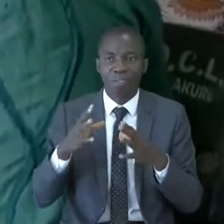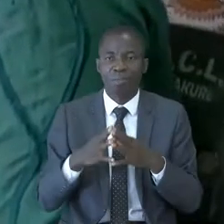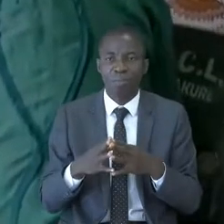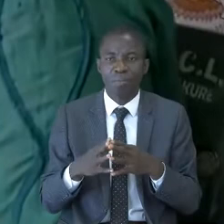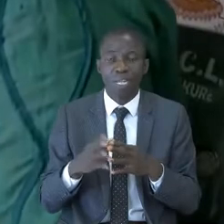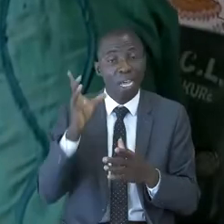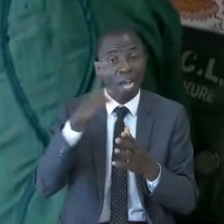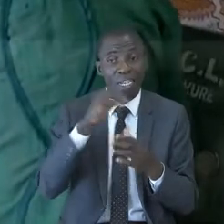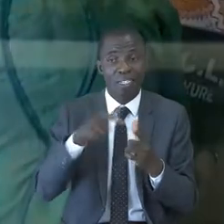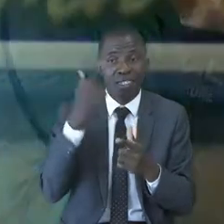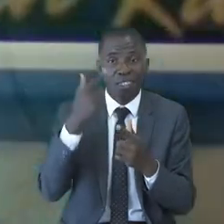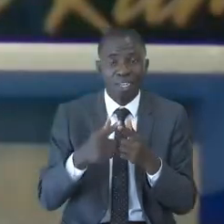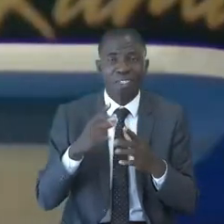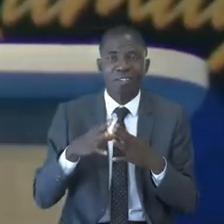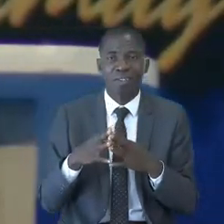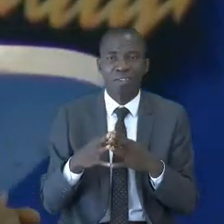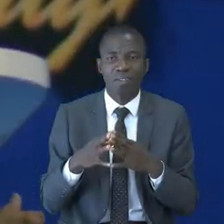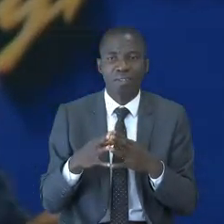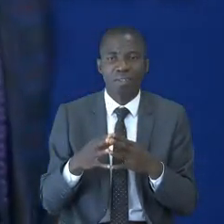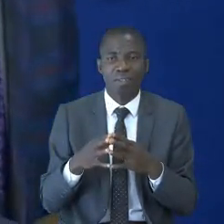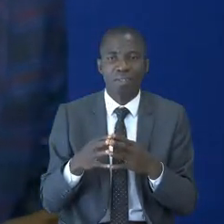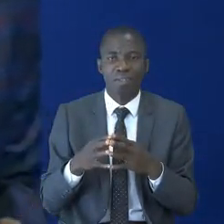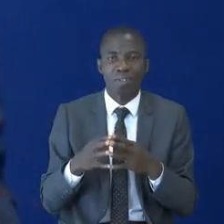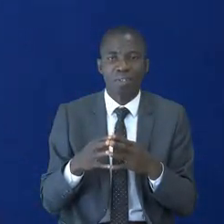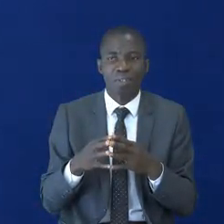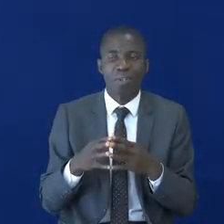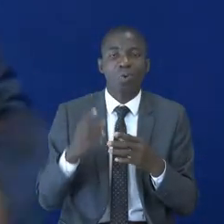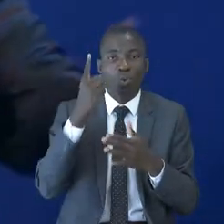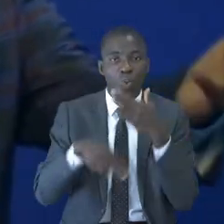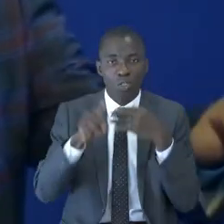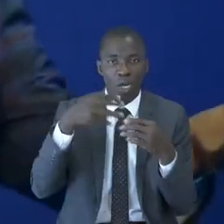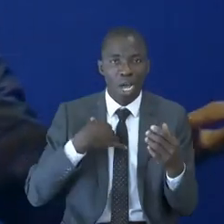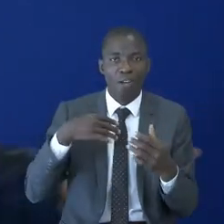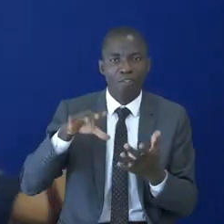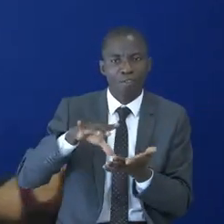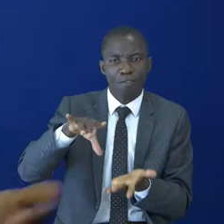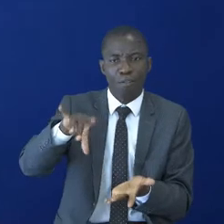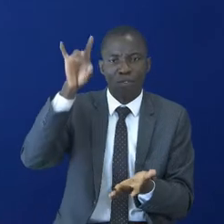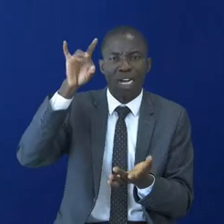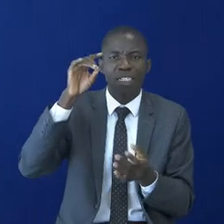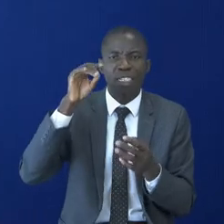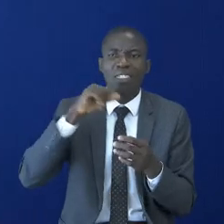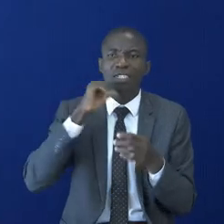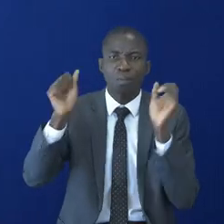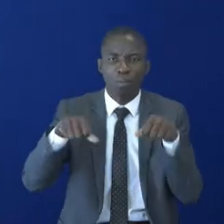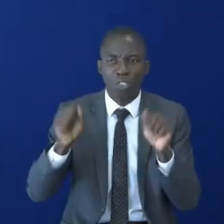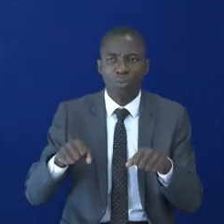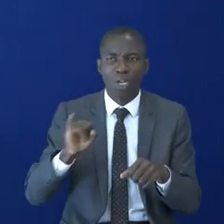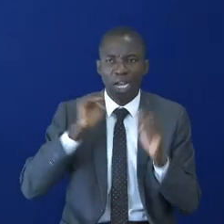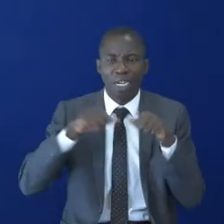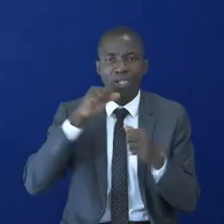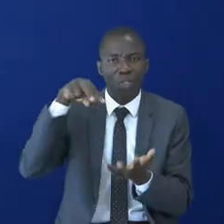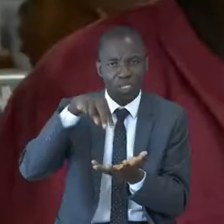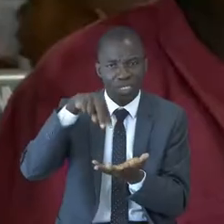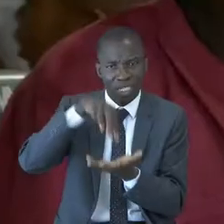And then, what you have found impossible, I couldn't do that, I couldn't stand, you will